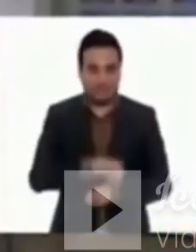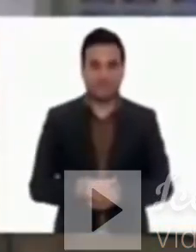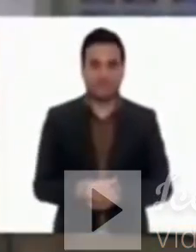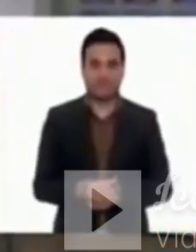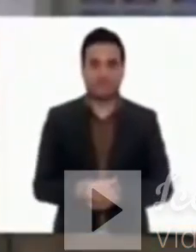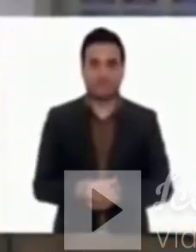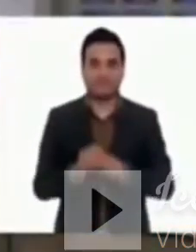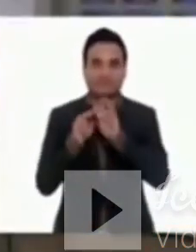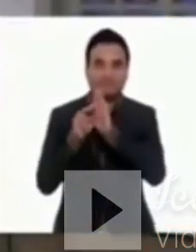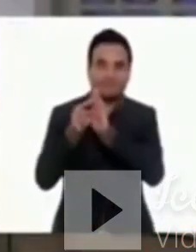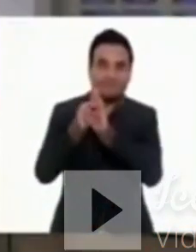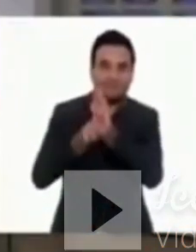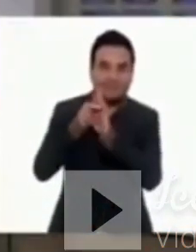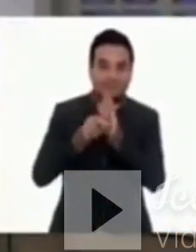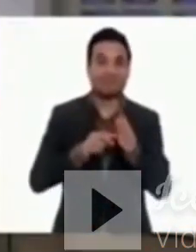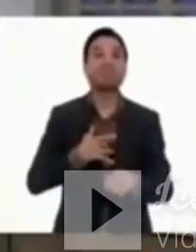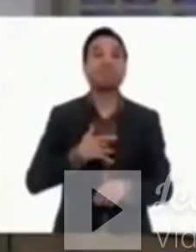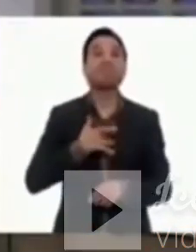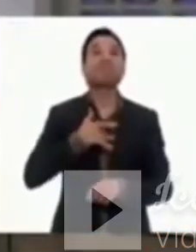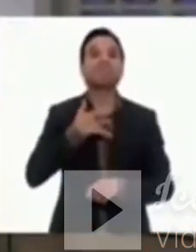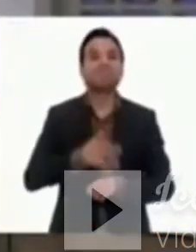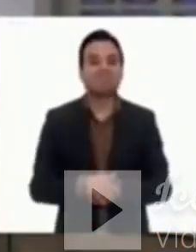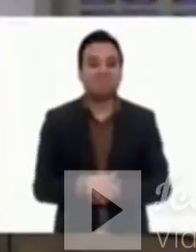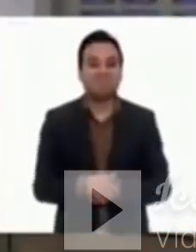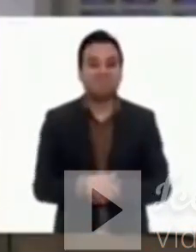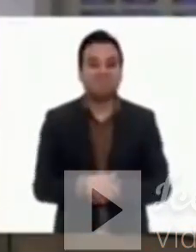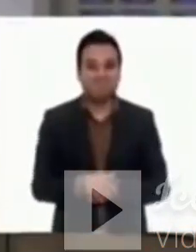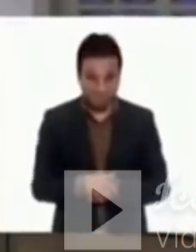¿Qué te pareció este video? Ahora podrás tener una